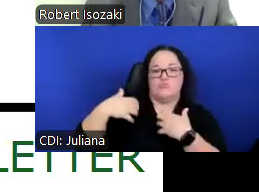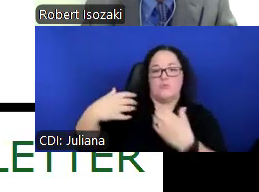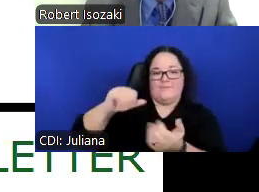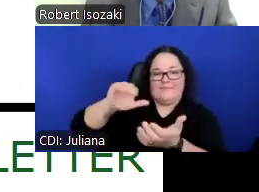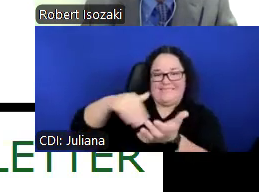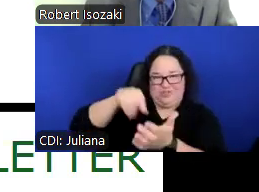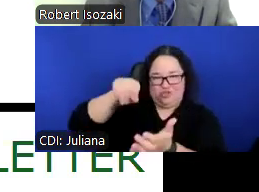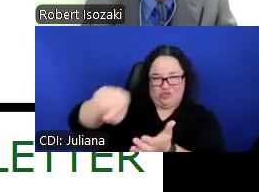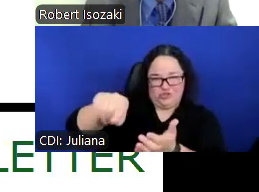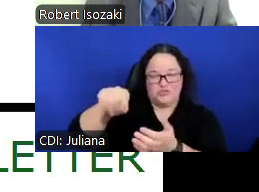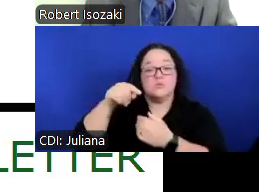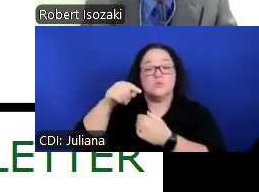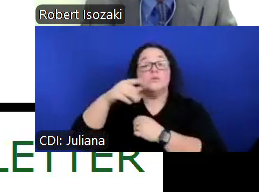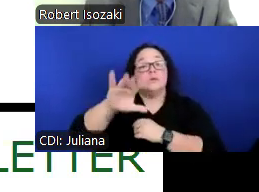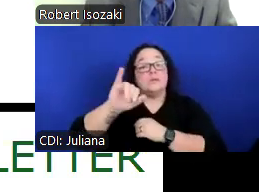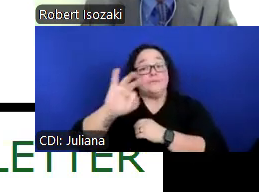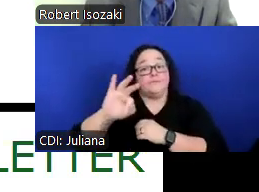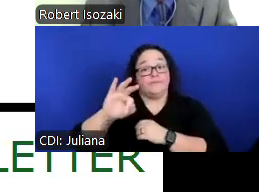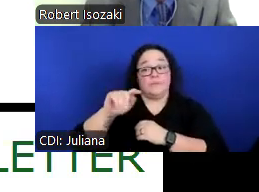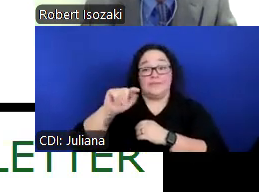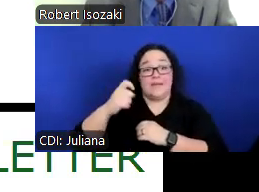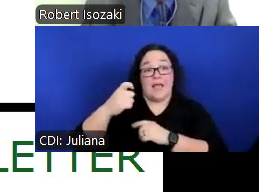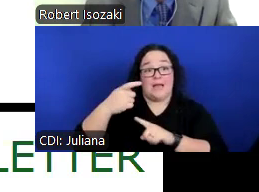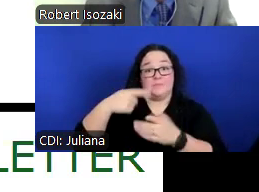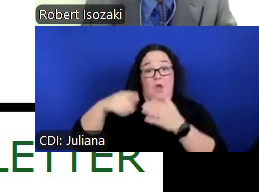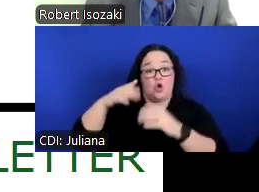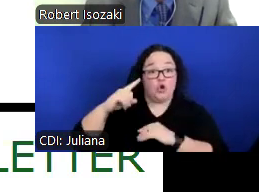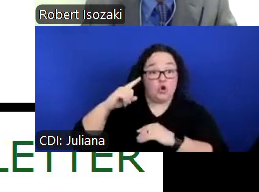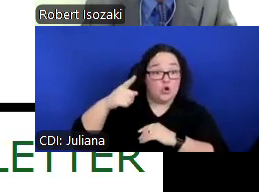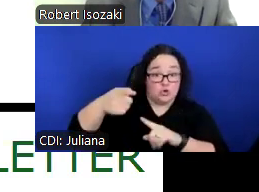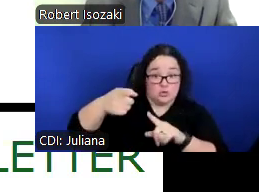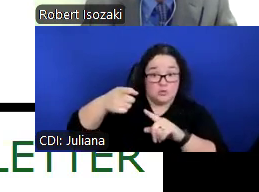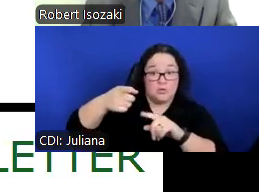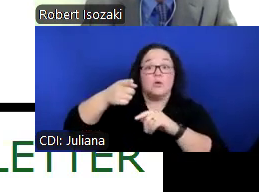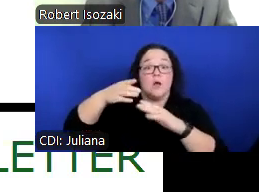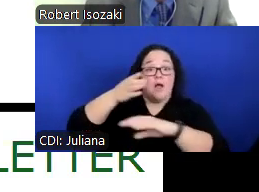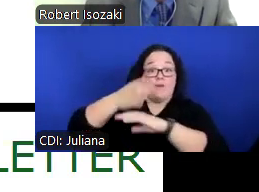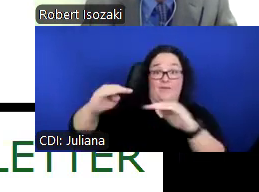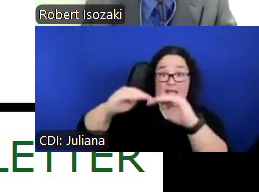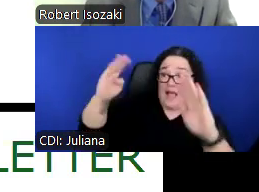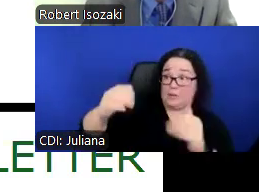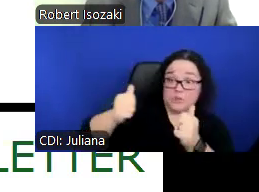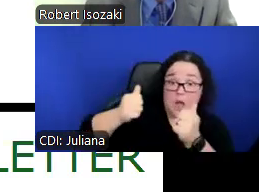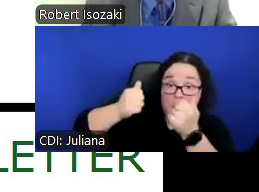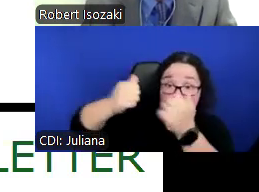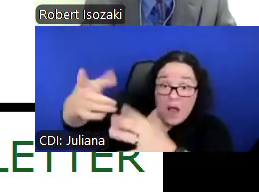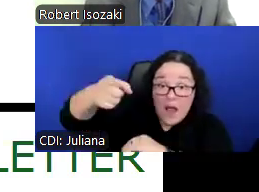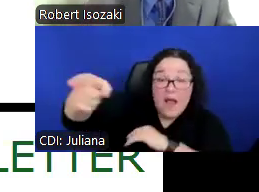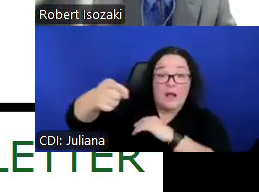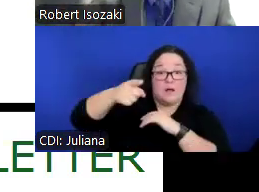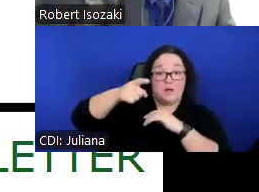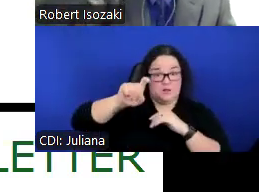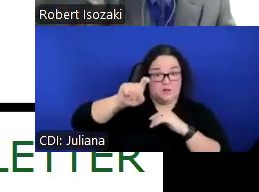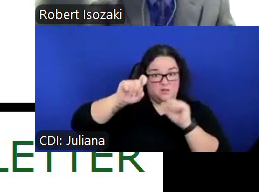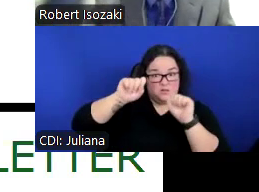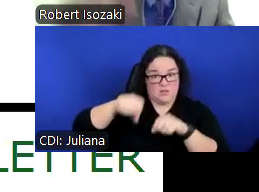first installment and had the home destroyed by the fire after that, would they be able to defer the payment of the first installment as well